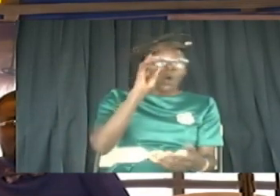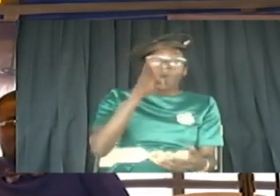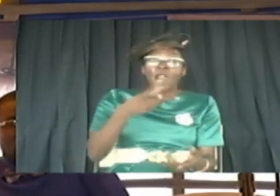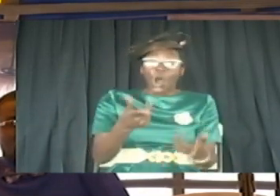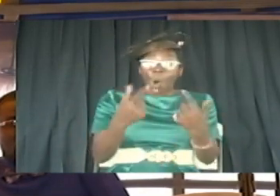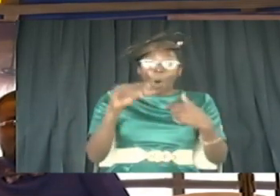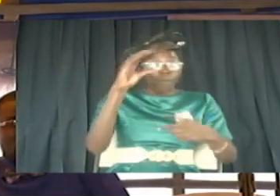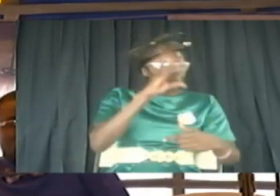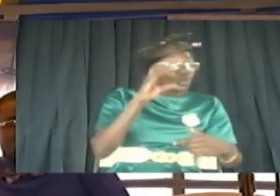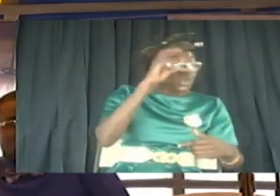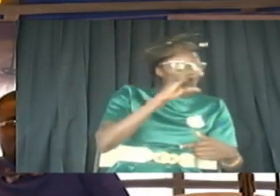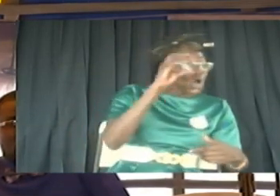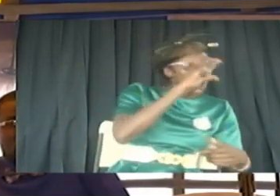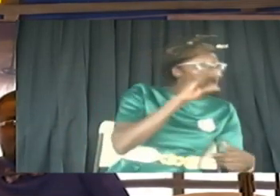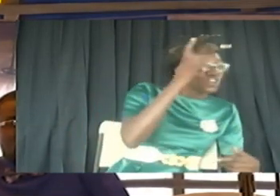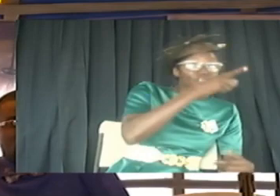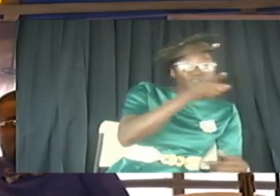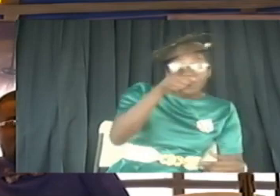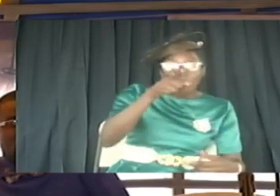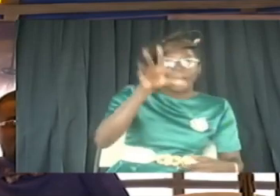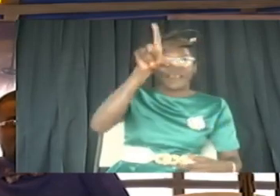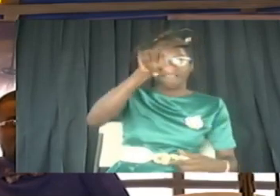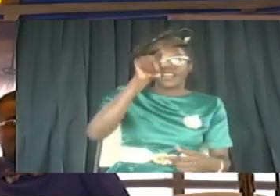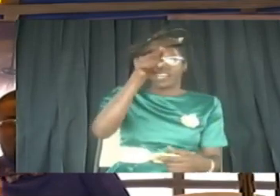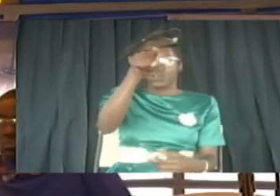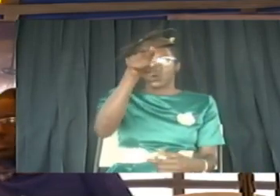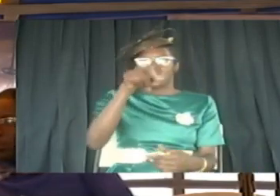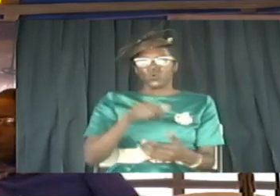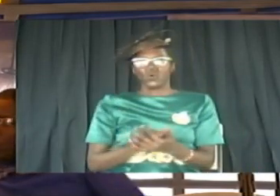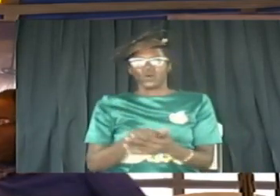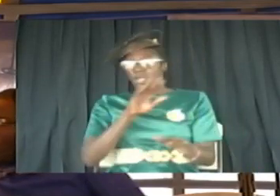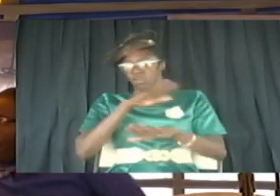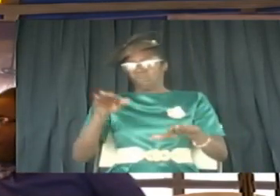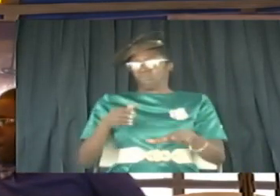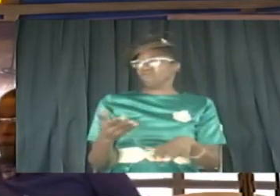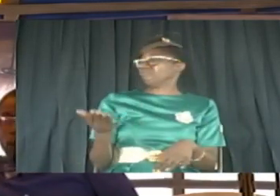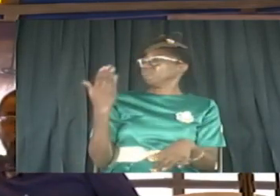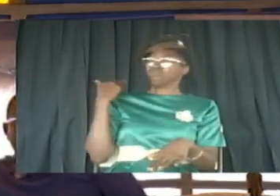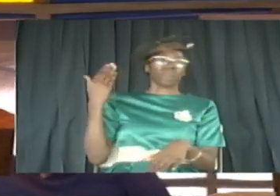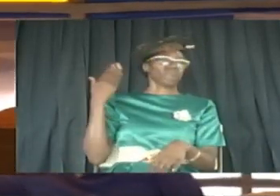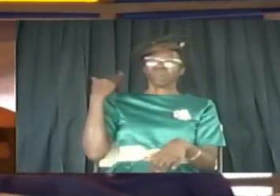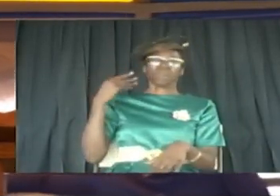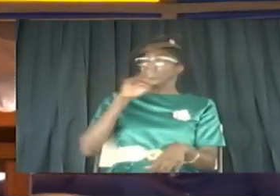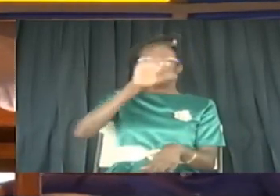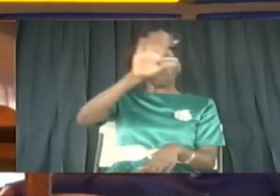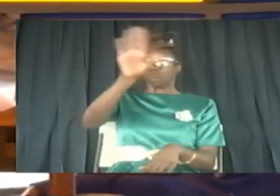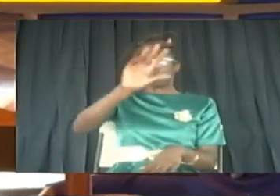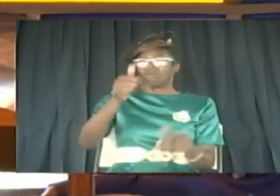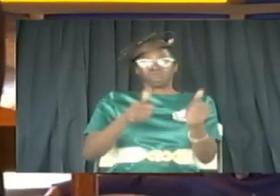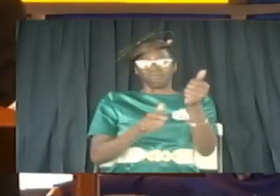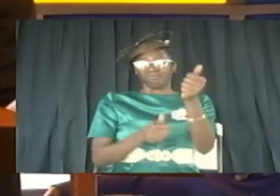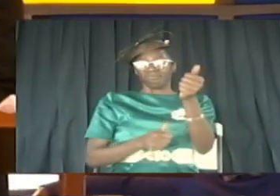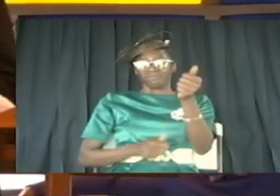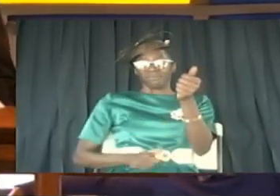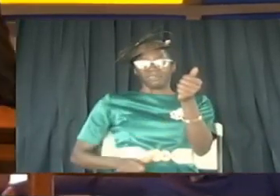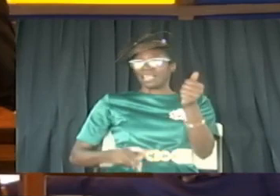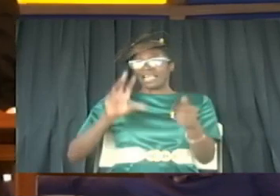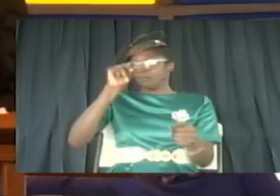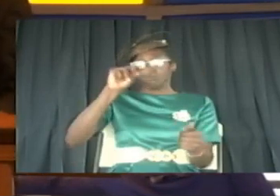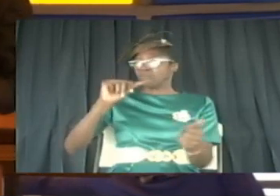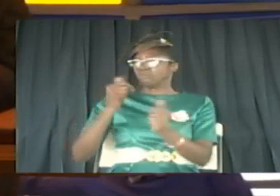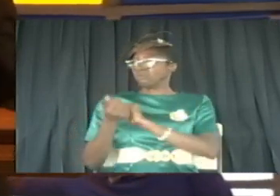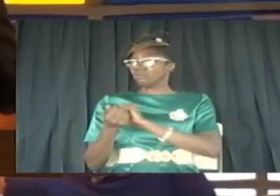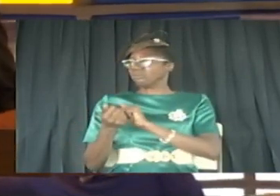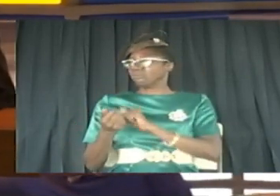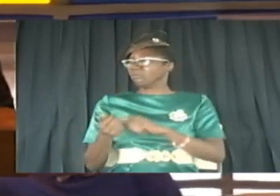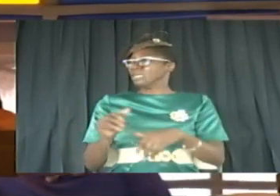it's going to find you, O saint of the Most High God. Don't back, don't backslide, don't turn around, don't settle